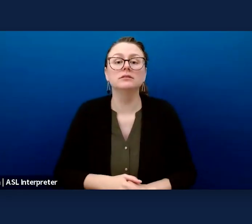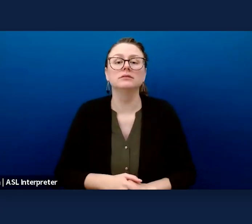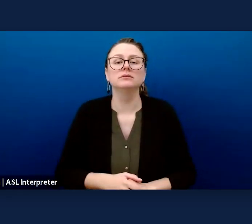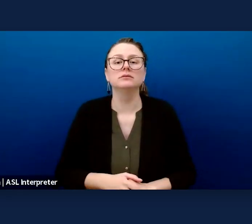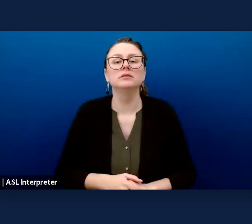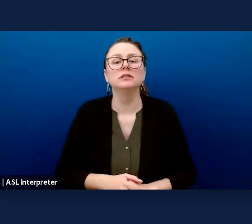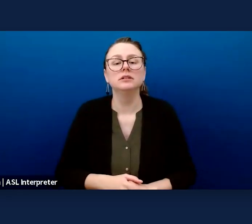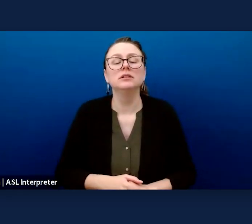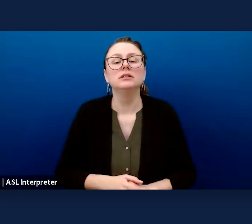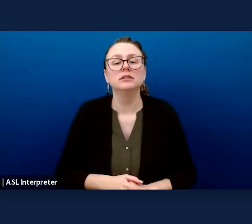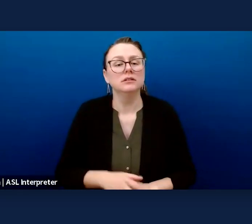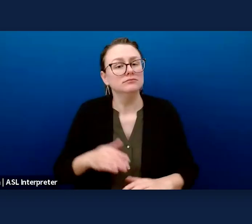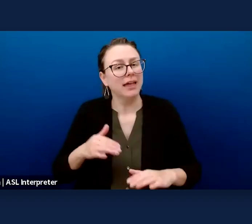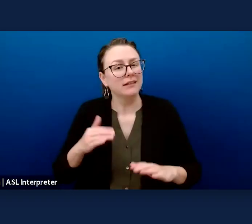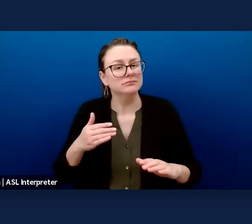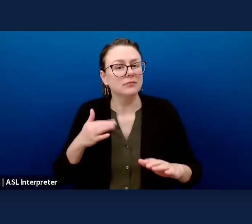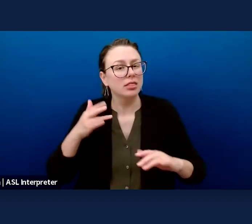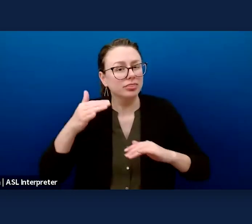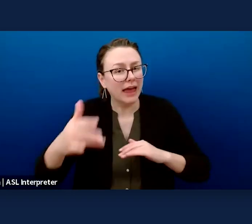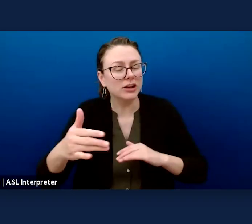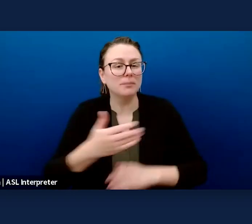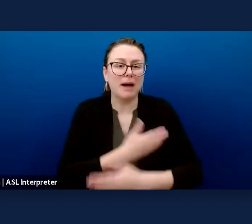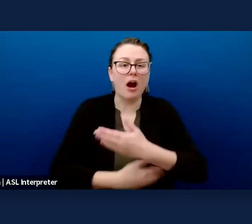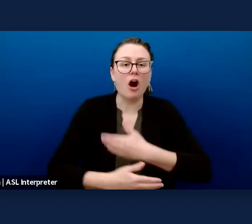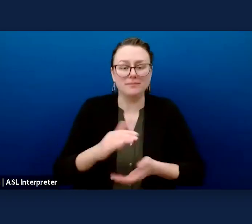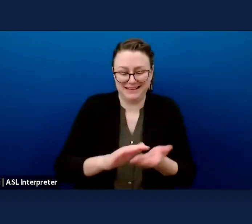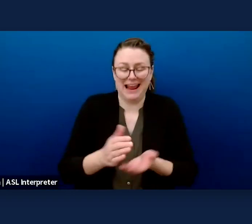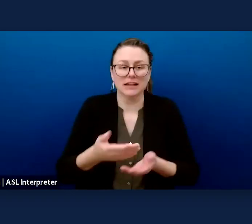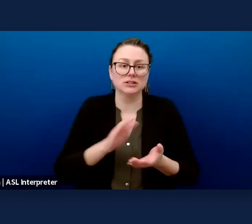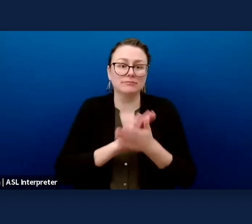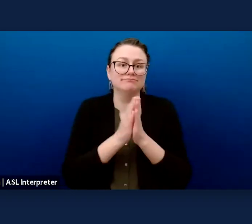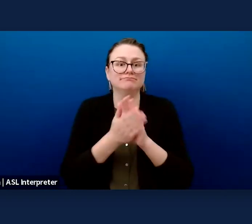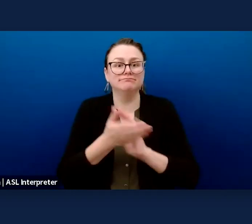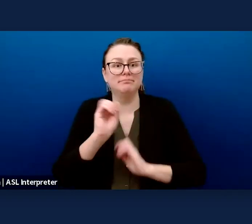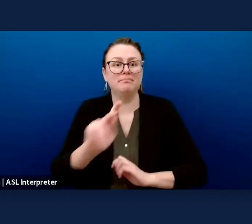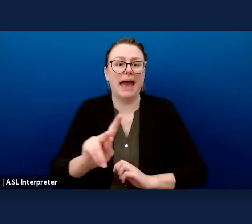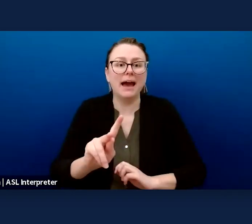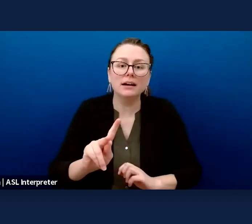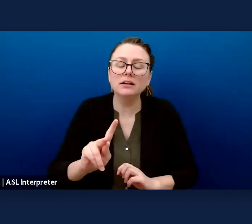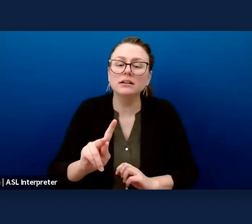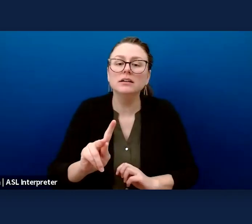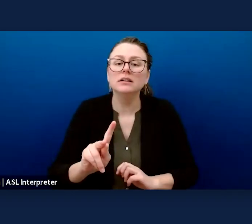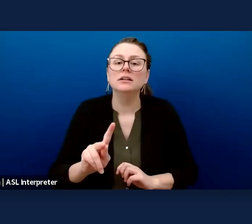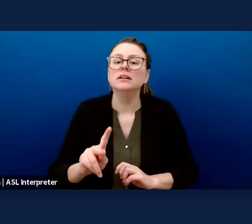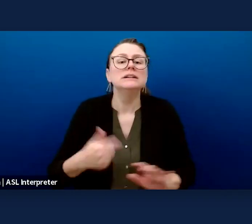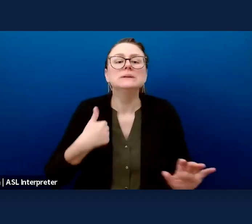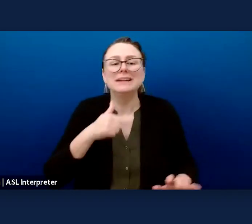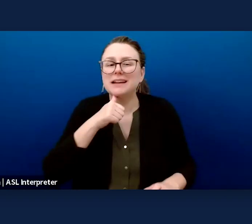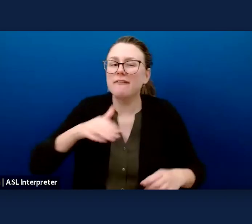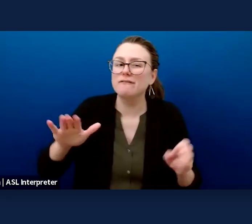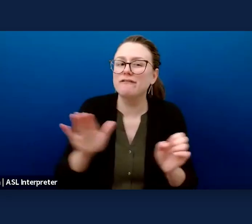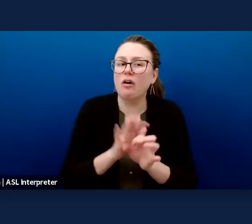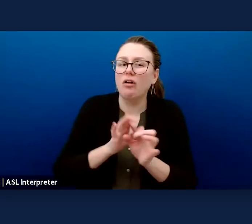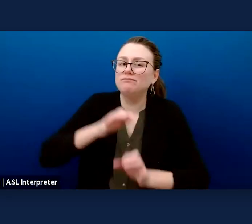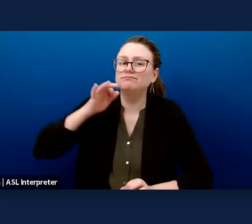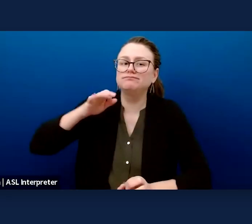slowly then afterwards, my arms and hands came back online. Um, so I didn't really sever my spinal cord. It